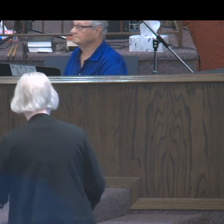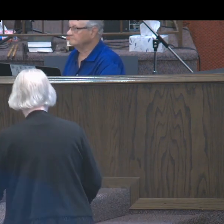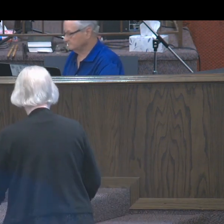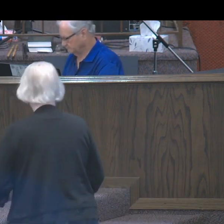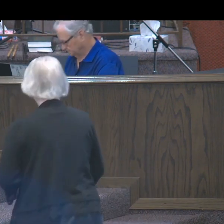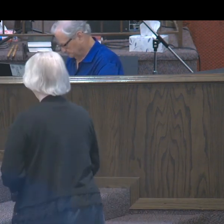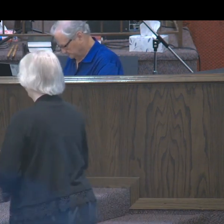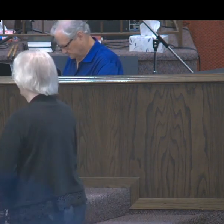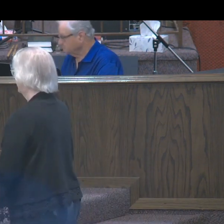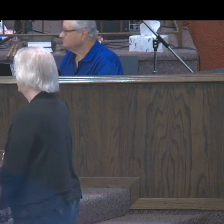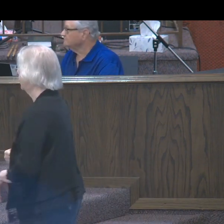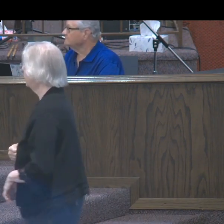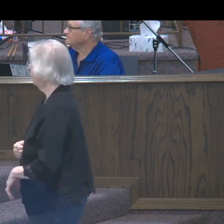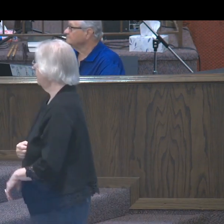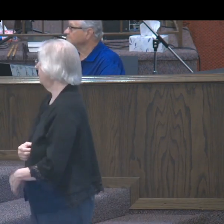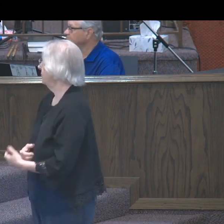How